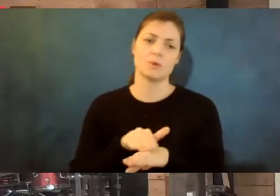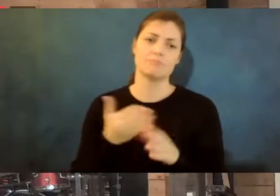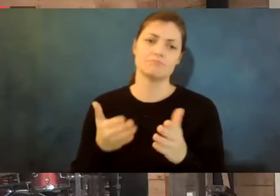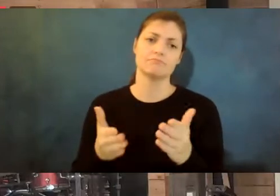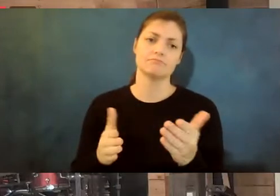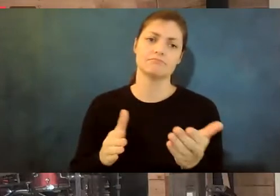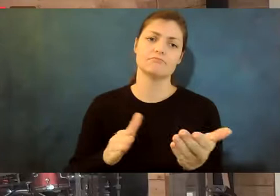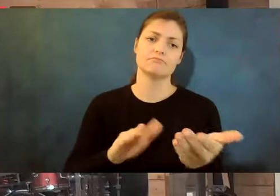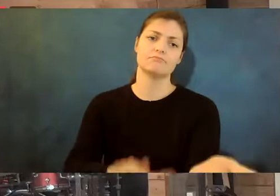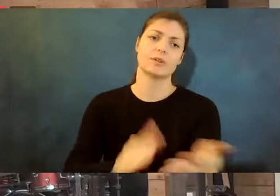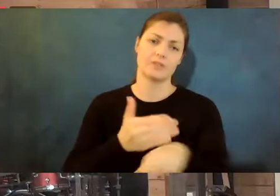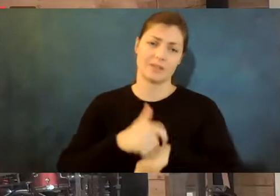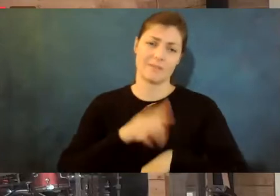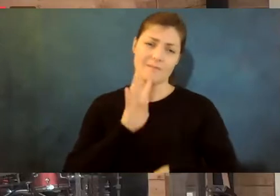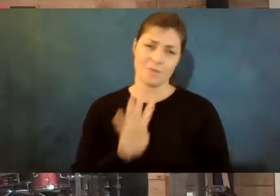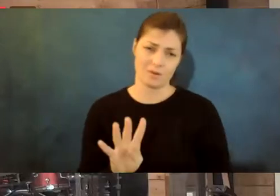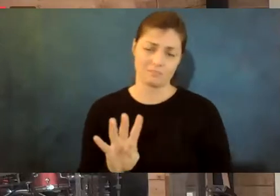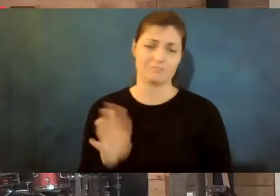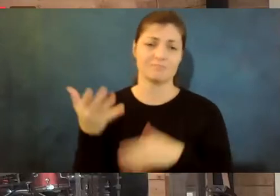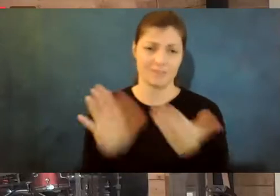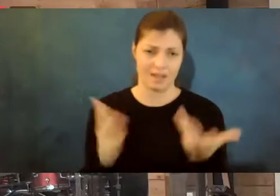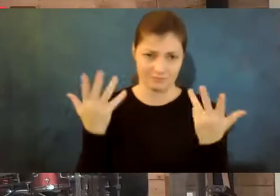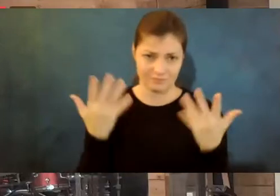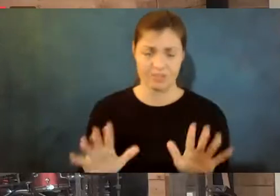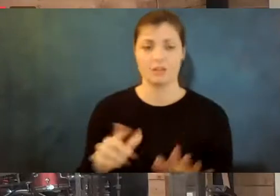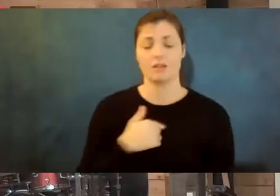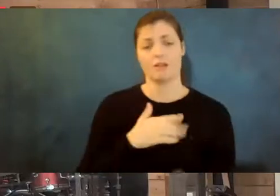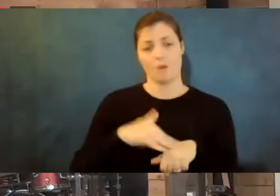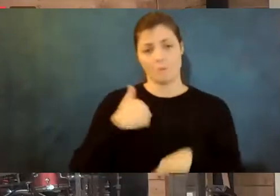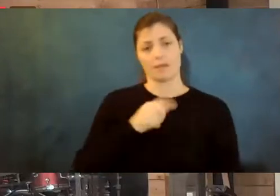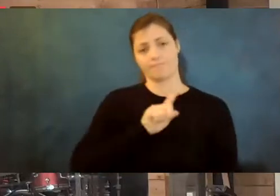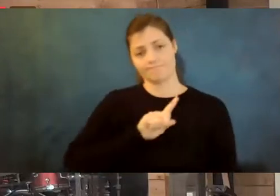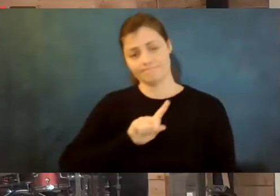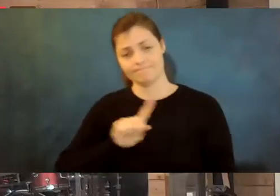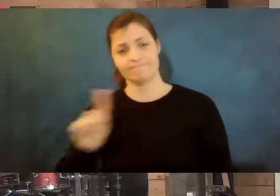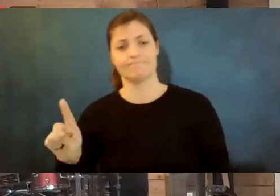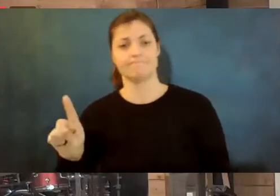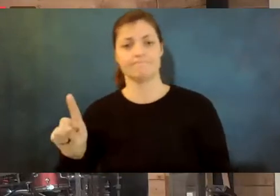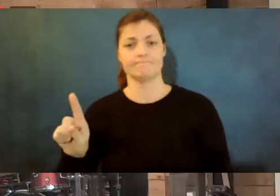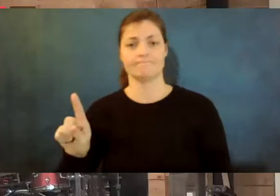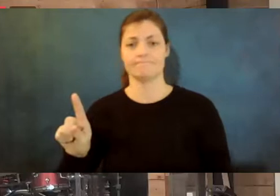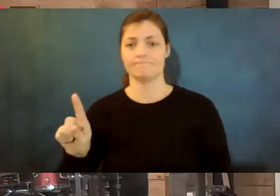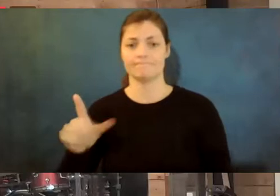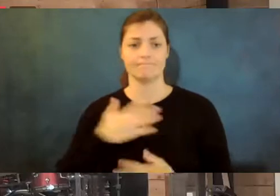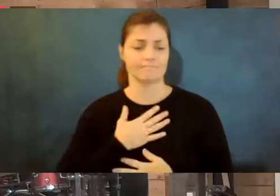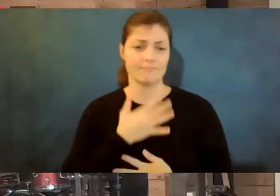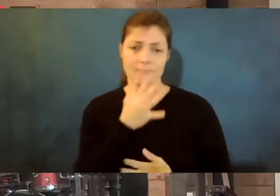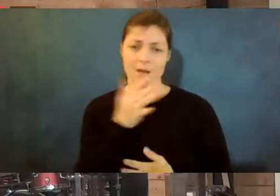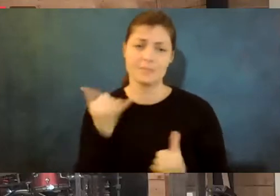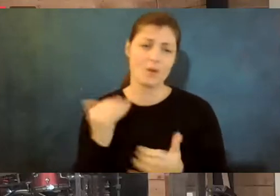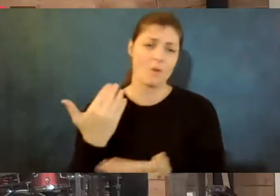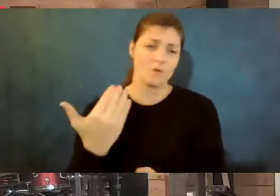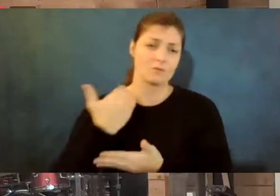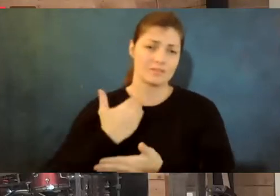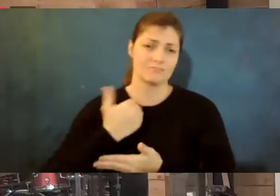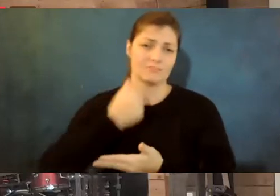old, and she died. And they called me, and I went in there, and she was, mom was still holding this